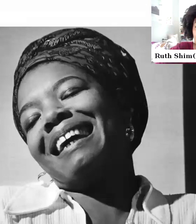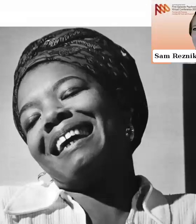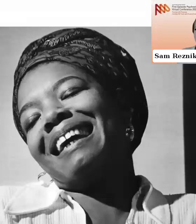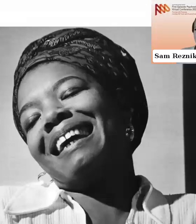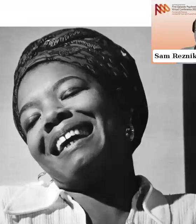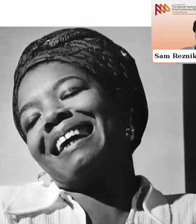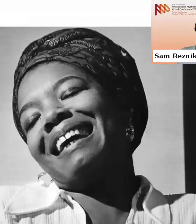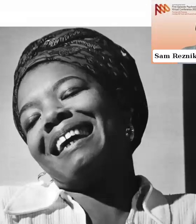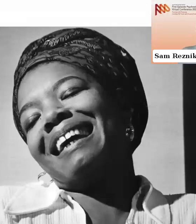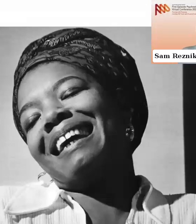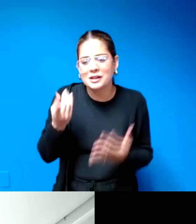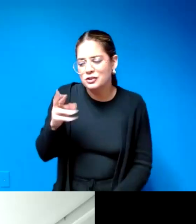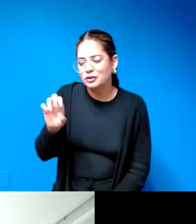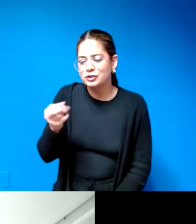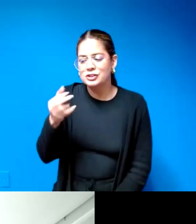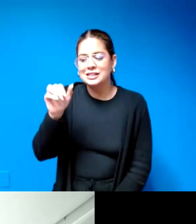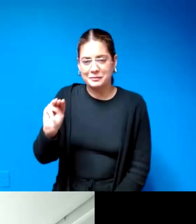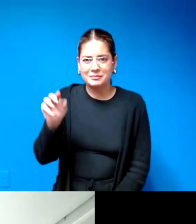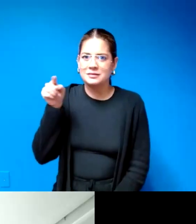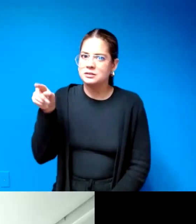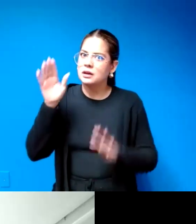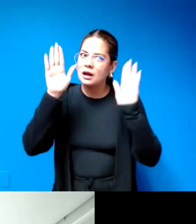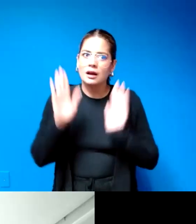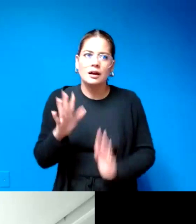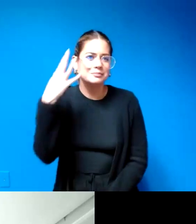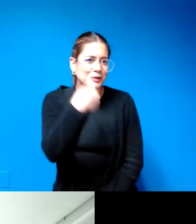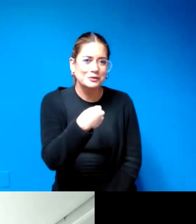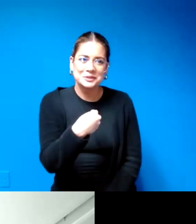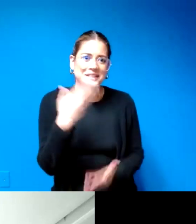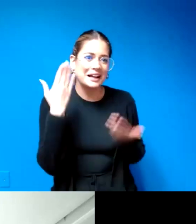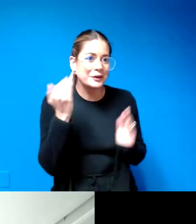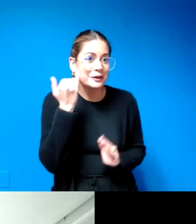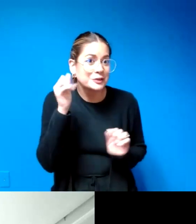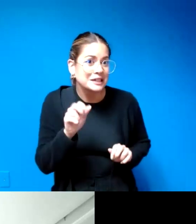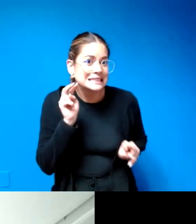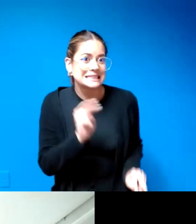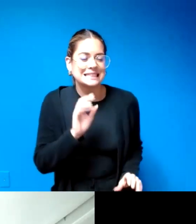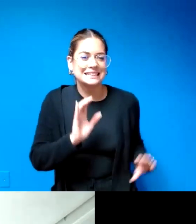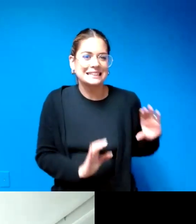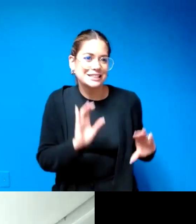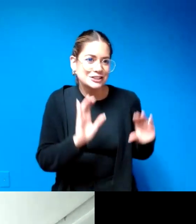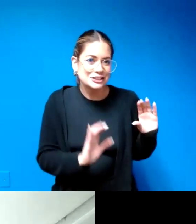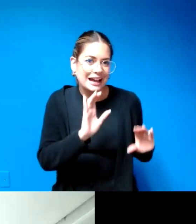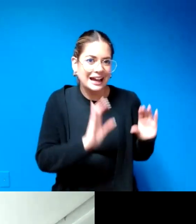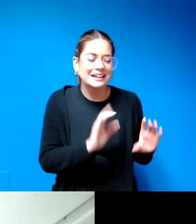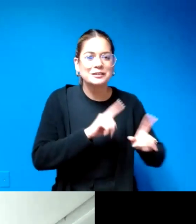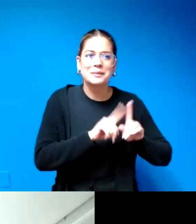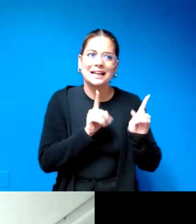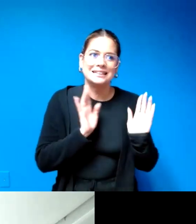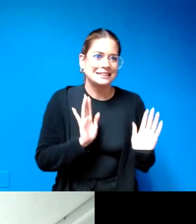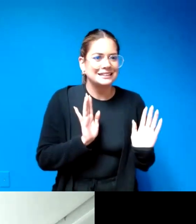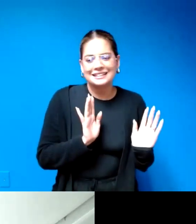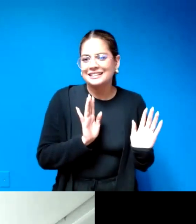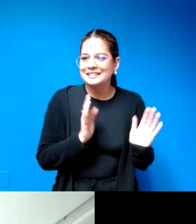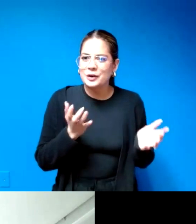Thank you so much, Dr. Shim. This was exceptional. And I don't know if you've been able to kind of see the chat as things roll through, but I